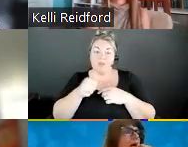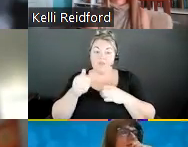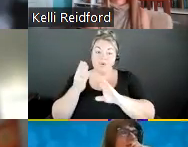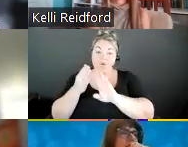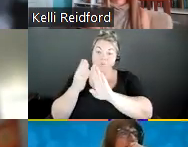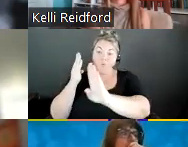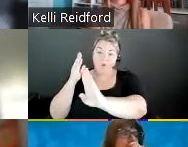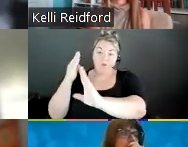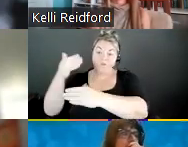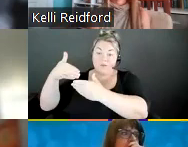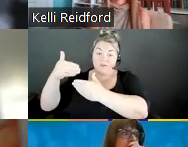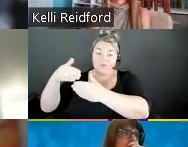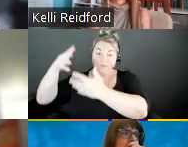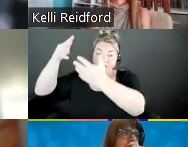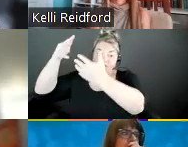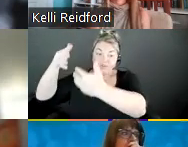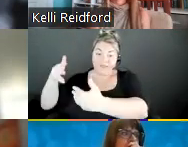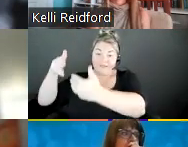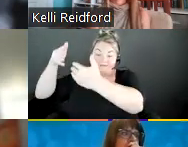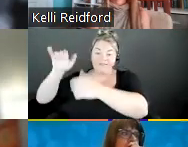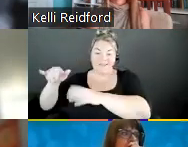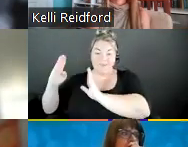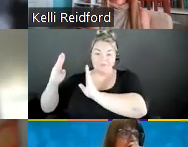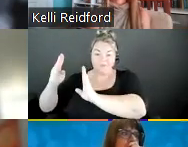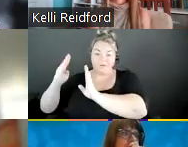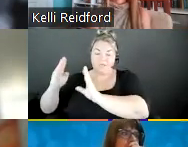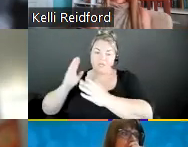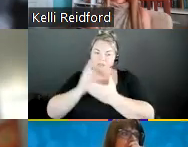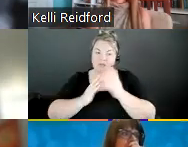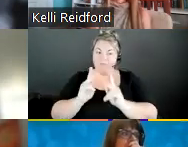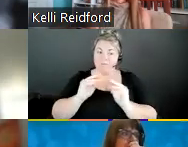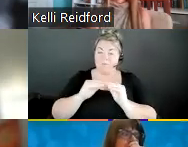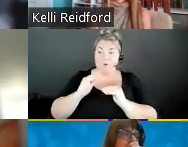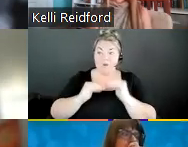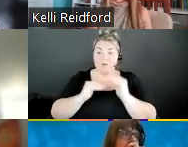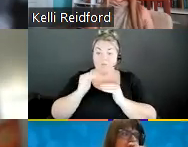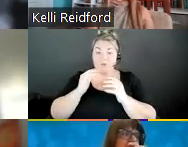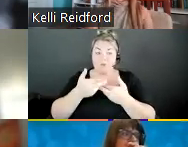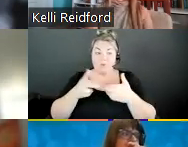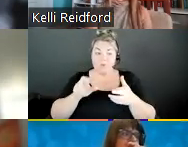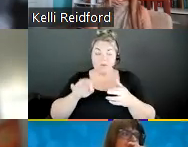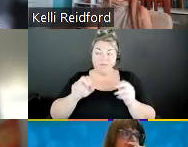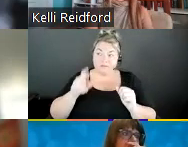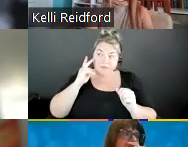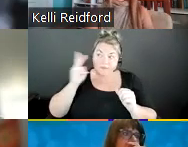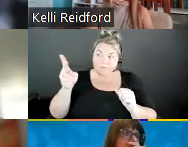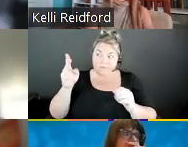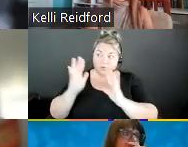with the window shade goes to the street. Some people are more comfortable in a room if they have traffic